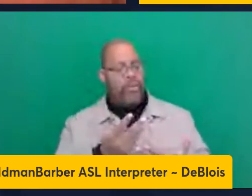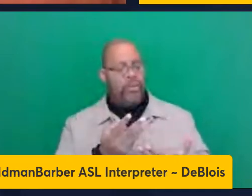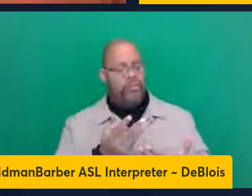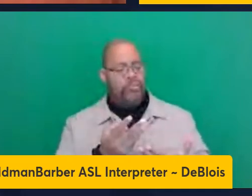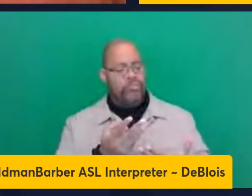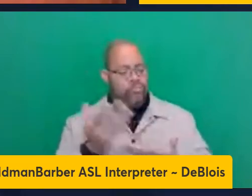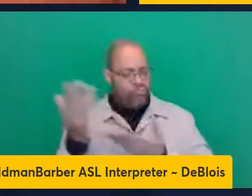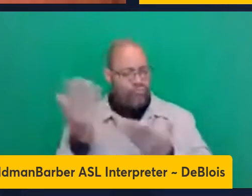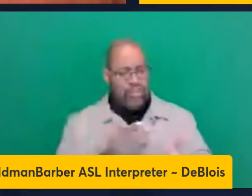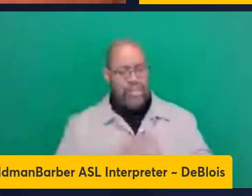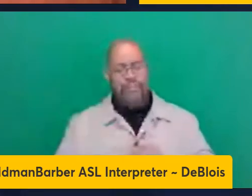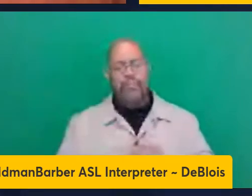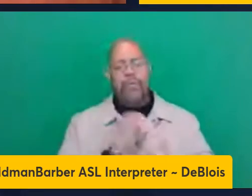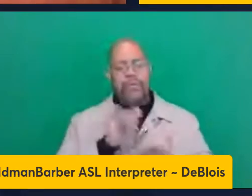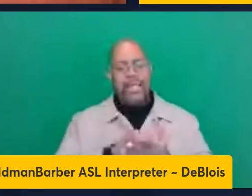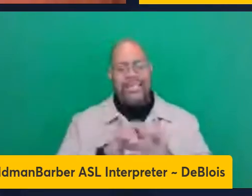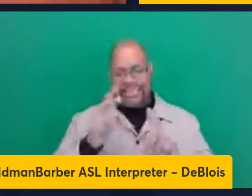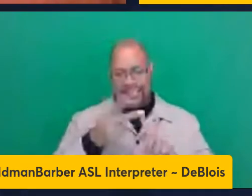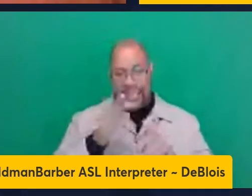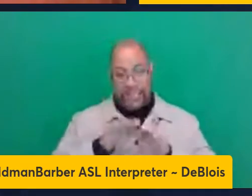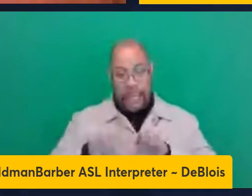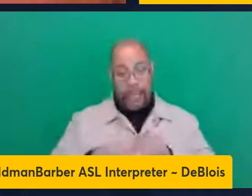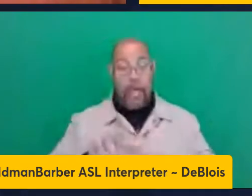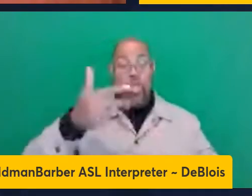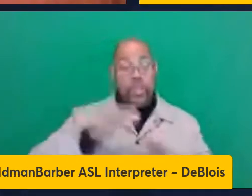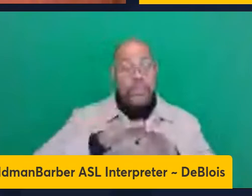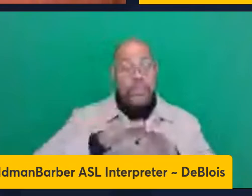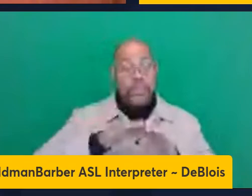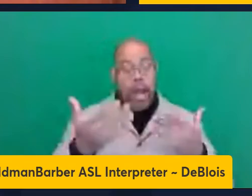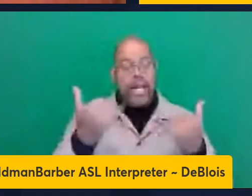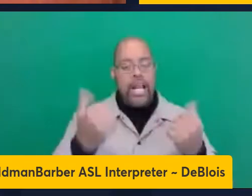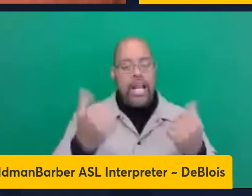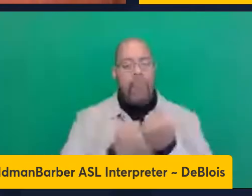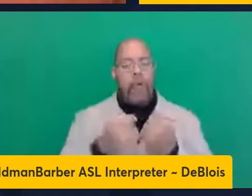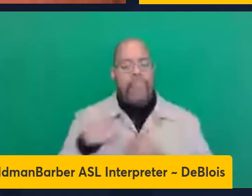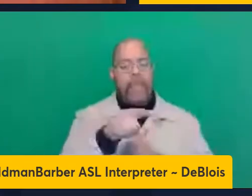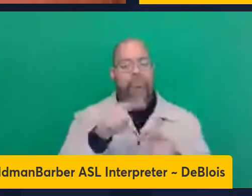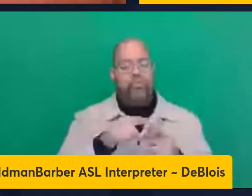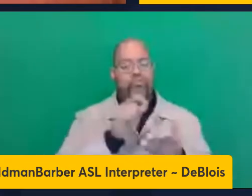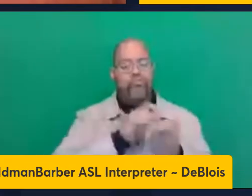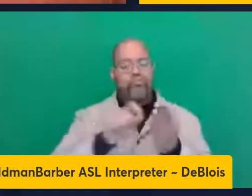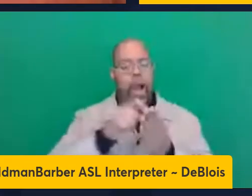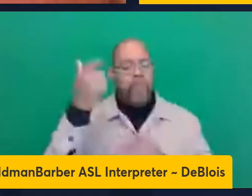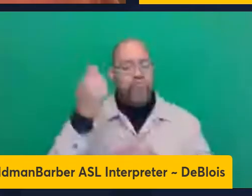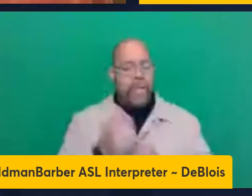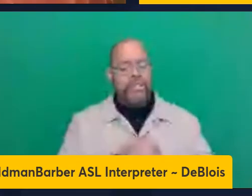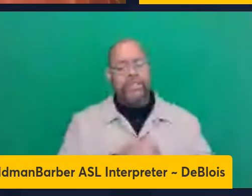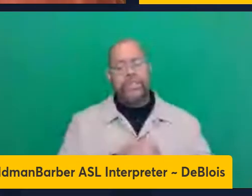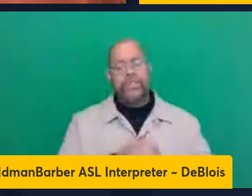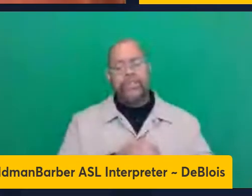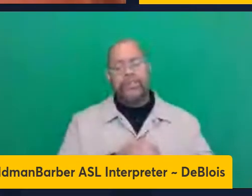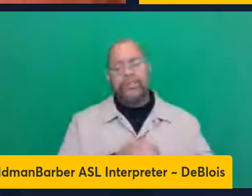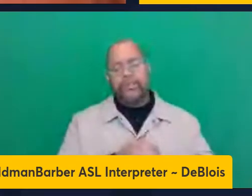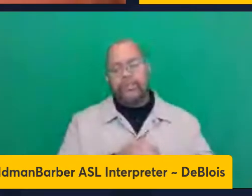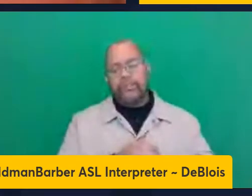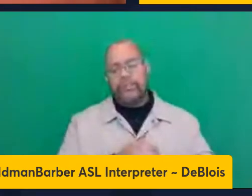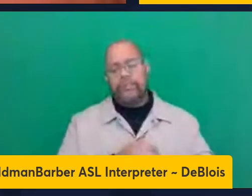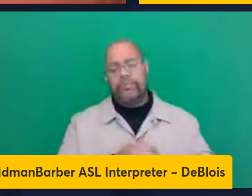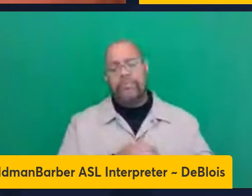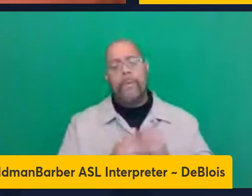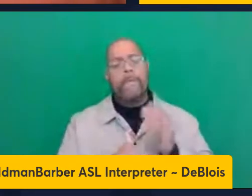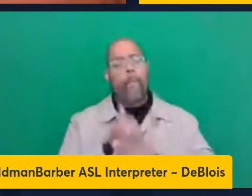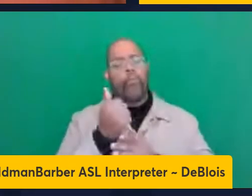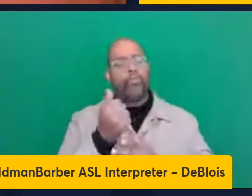we bring in. So that's the second thing. And the third thing now is to support them to write grants. So in fact, most